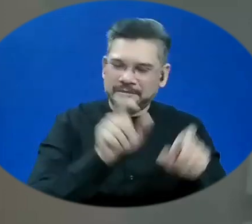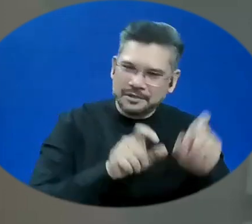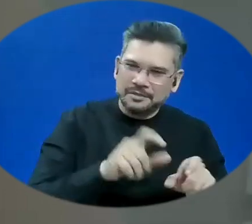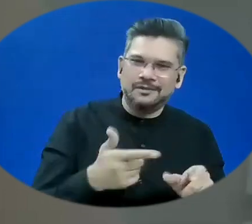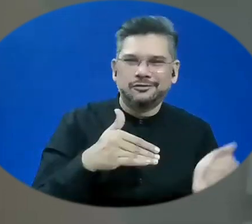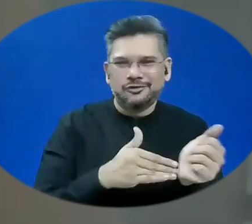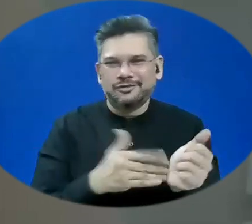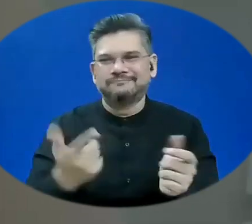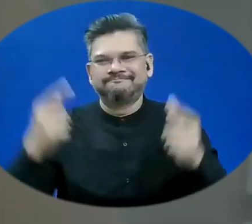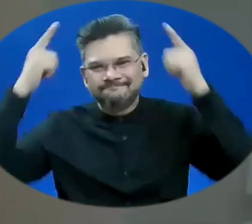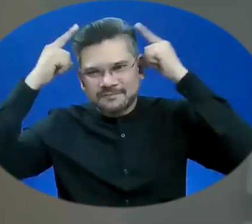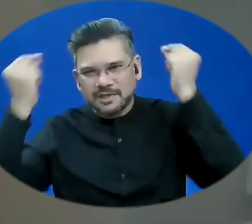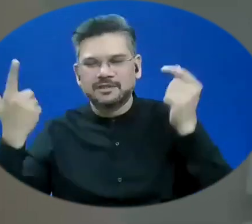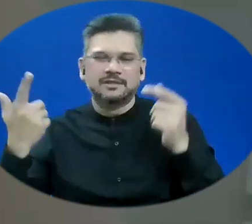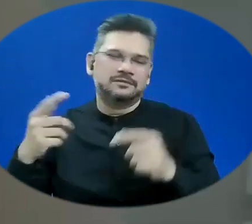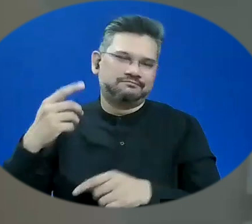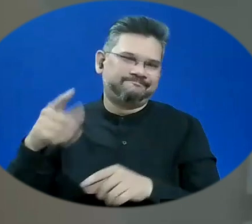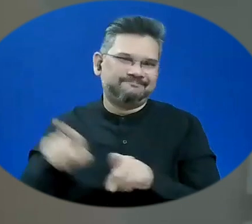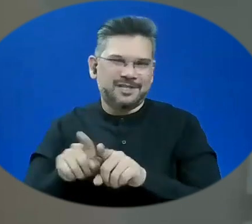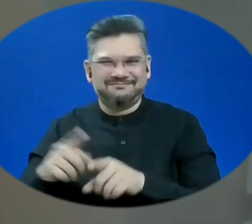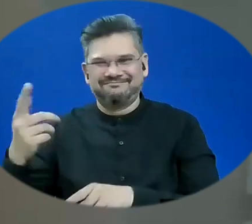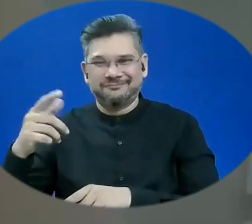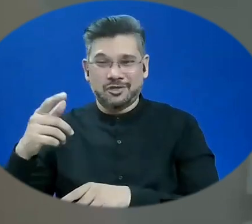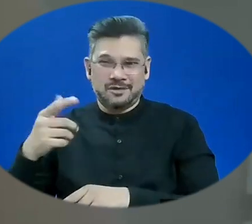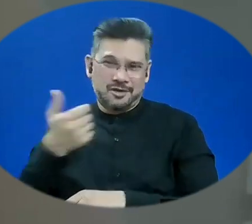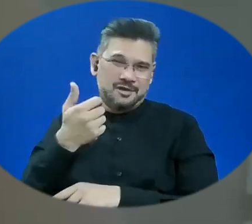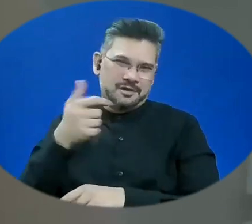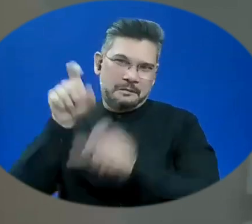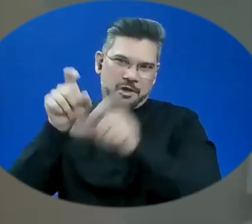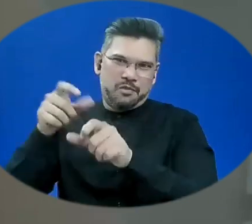experts in policy. So this was an extremely immersive